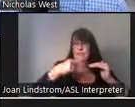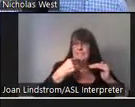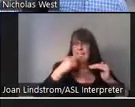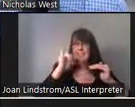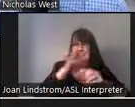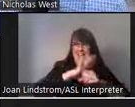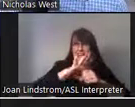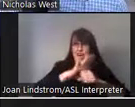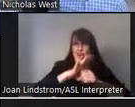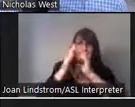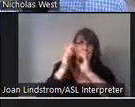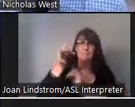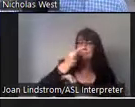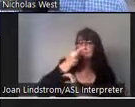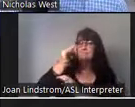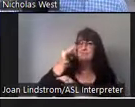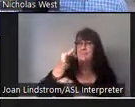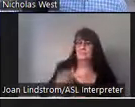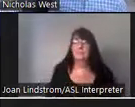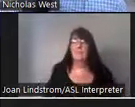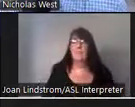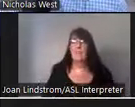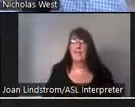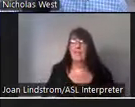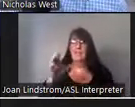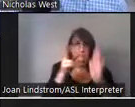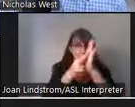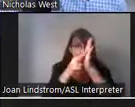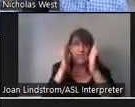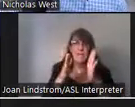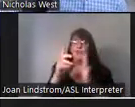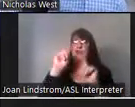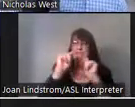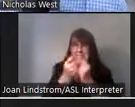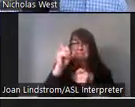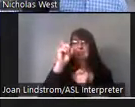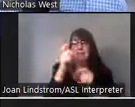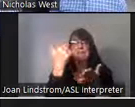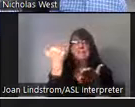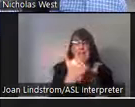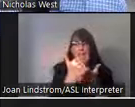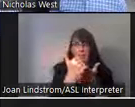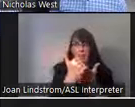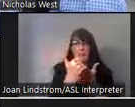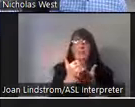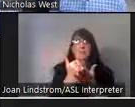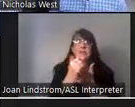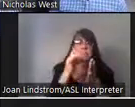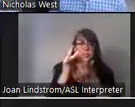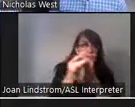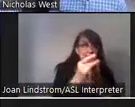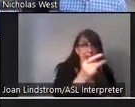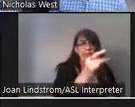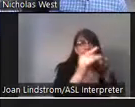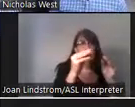an area of expertise that the contracting team needs a lot of help. Help tailoring the acquisition strategies to get